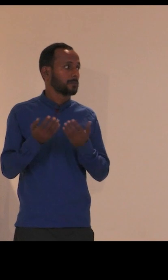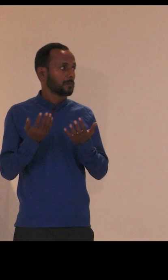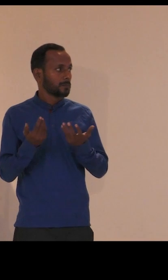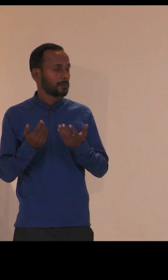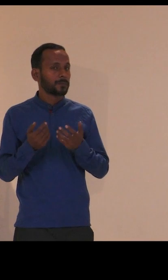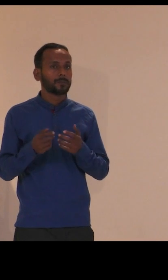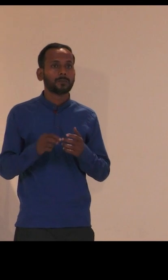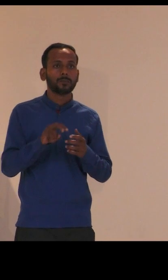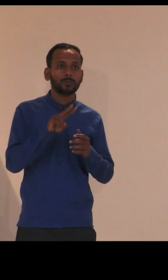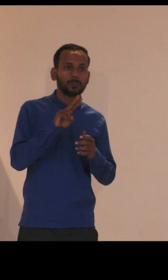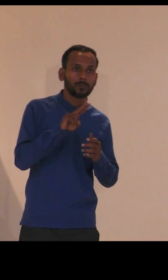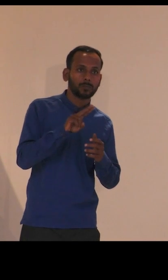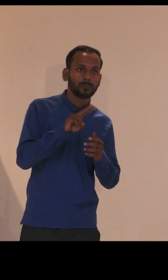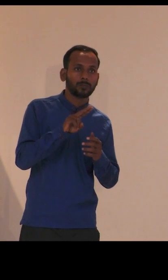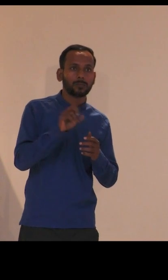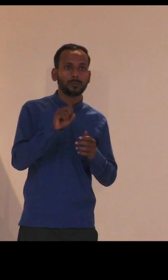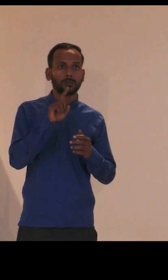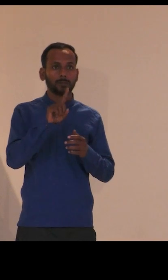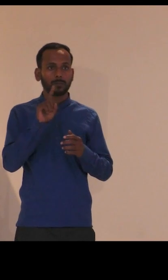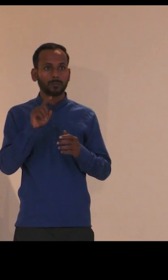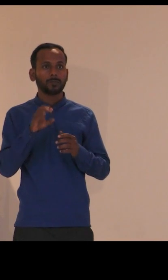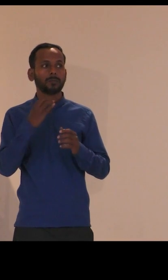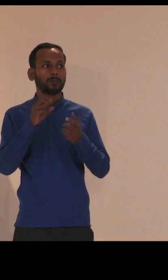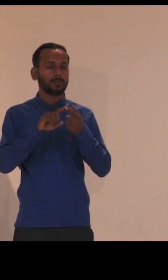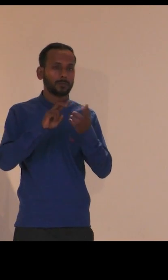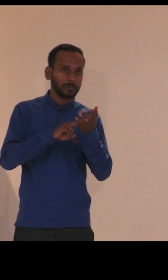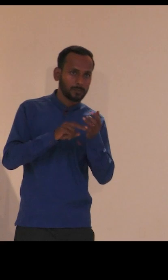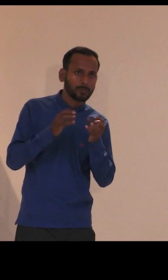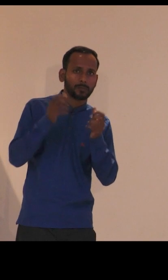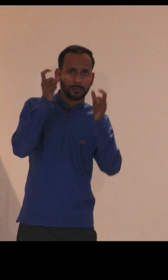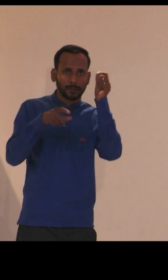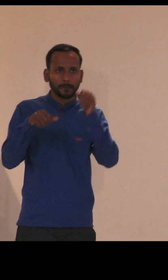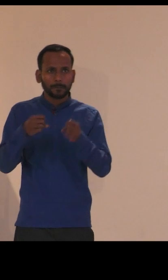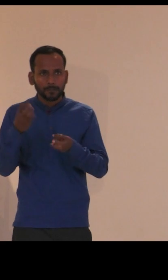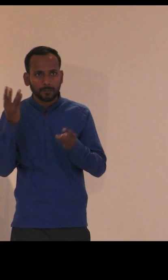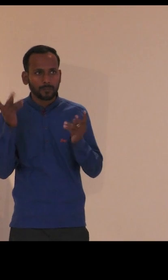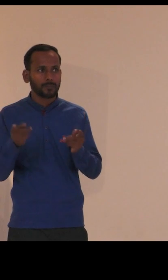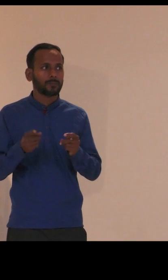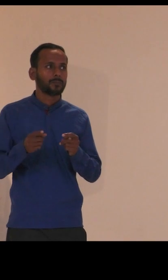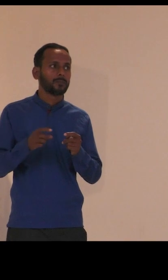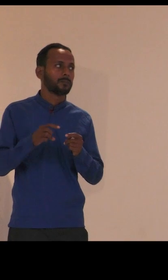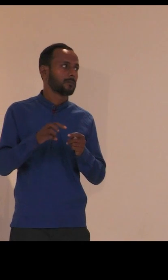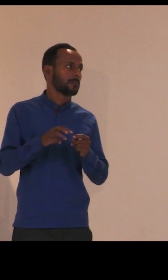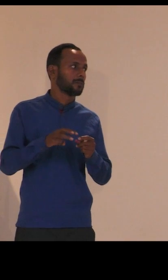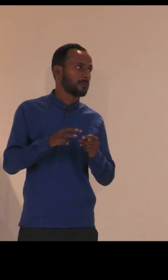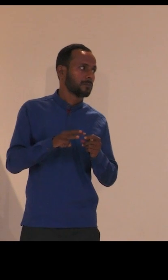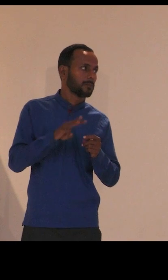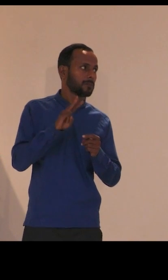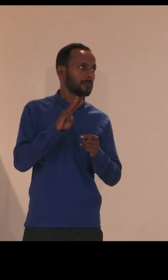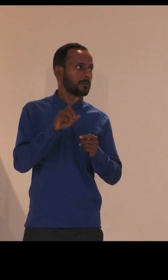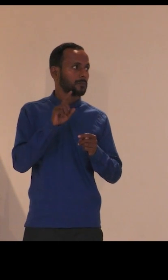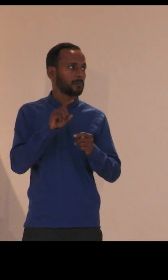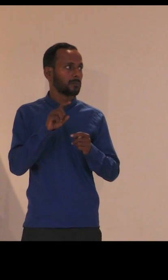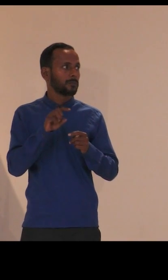the 2011 census, we have about 833 million people in rural India. Now the number is much higher.